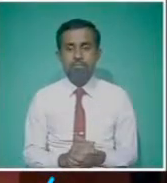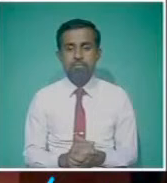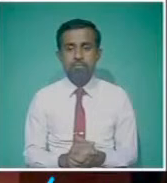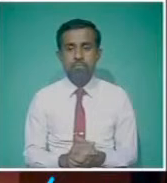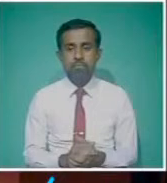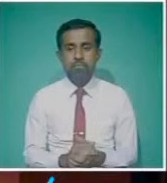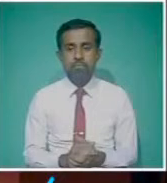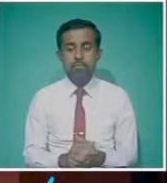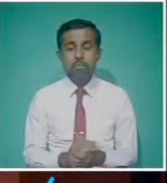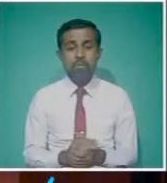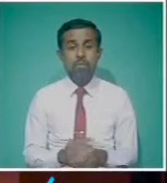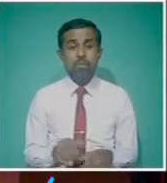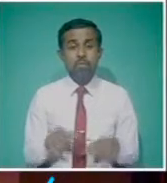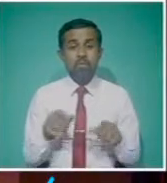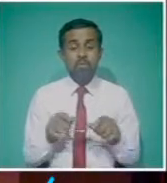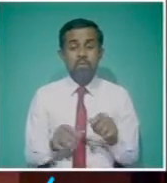emancipation.